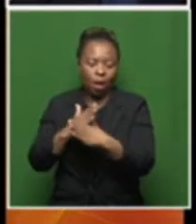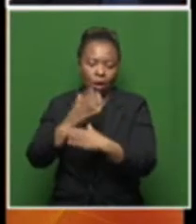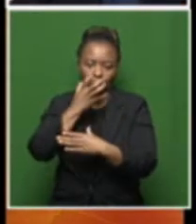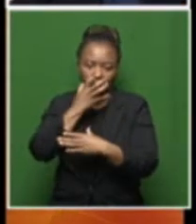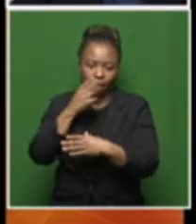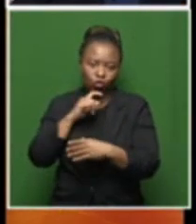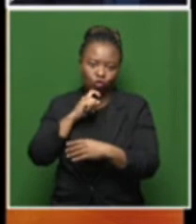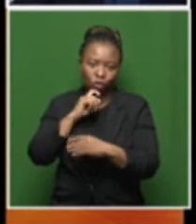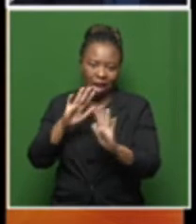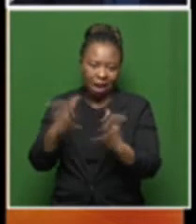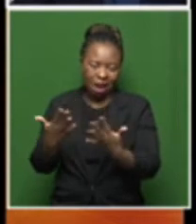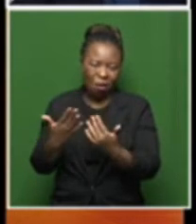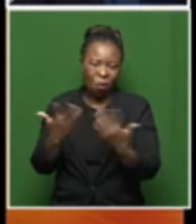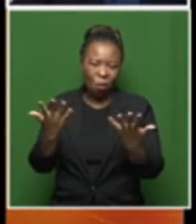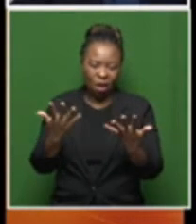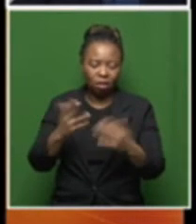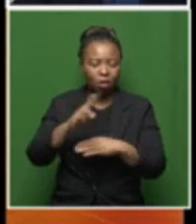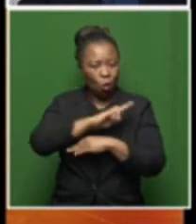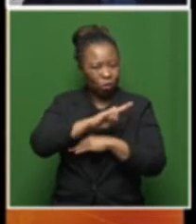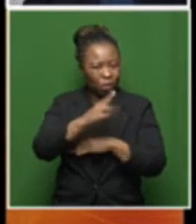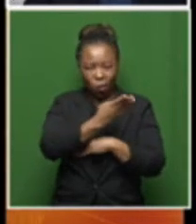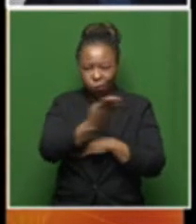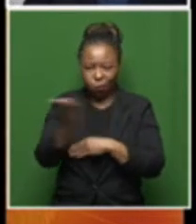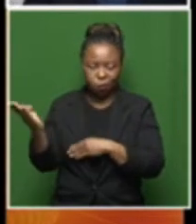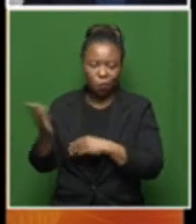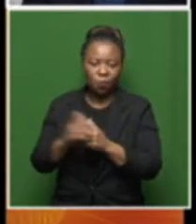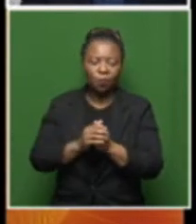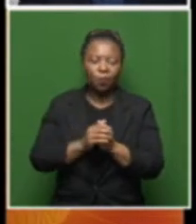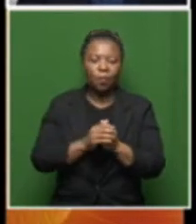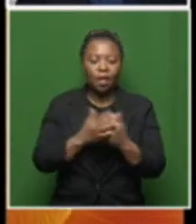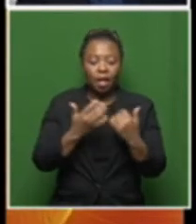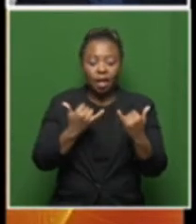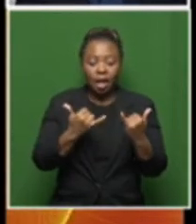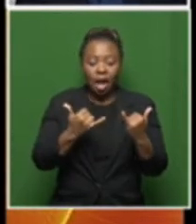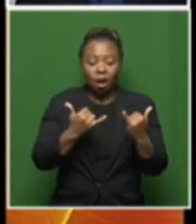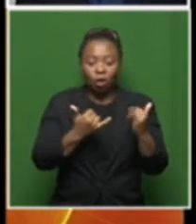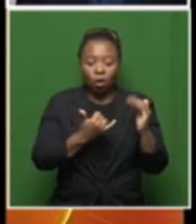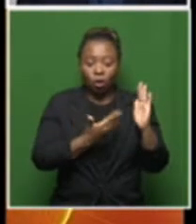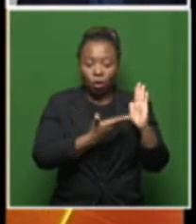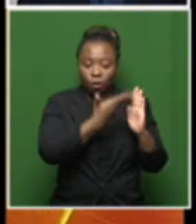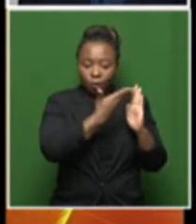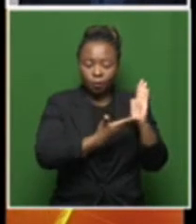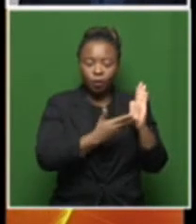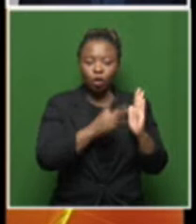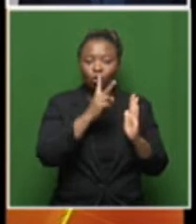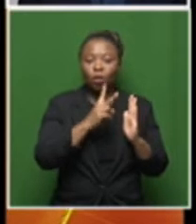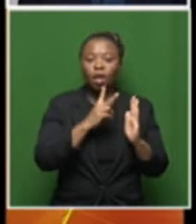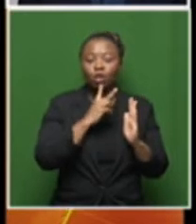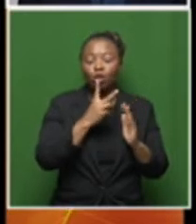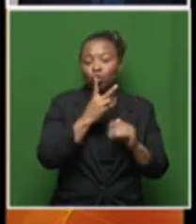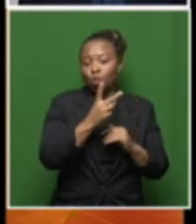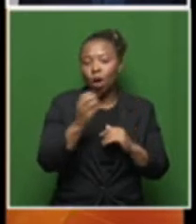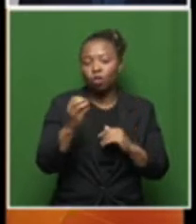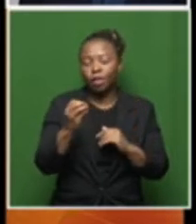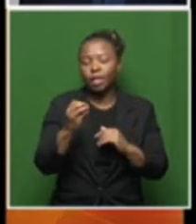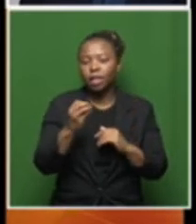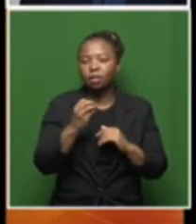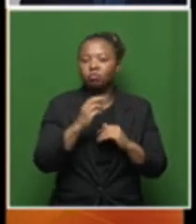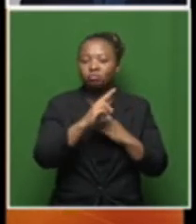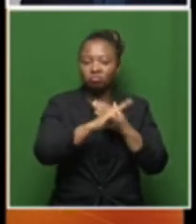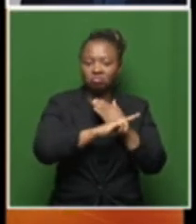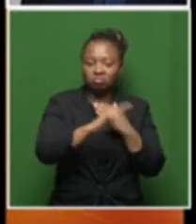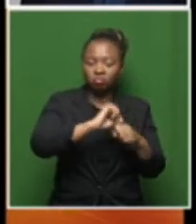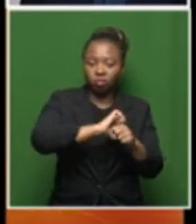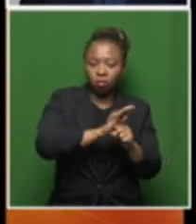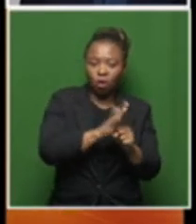oxygen utilization need across all the hospitals. This is our current picture. We have 2,200 people now currently with COVID in our hospitals